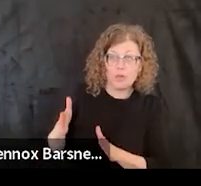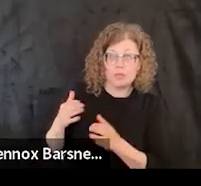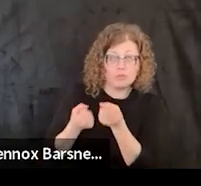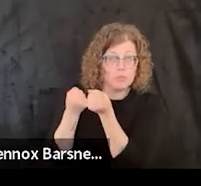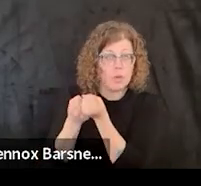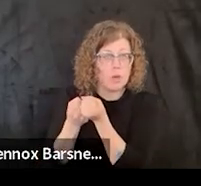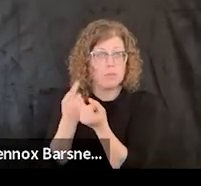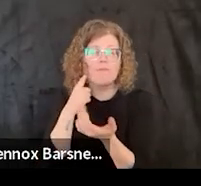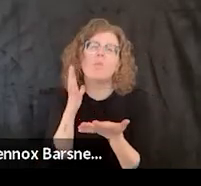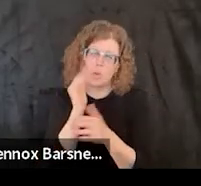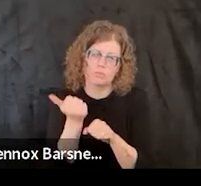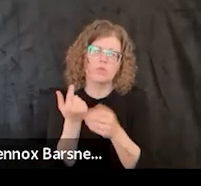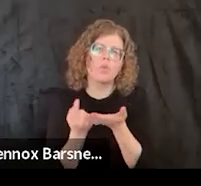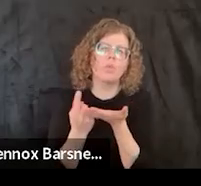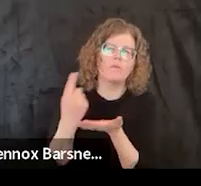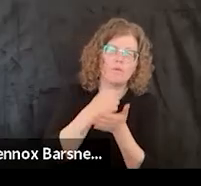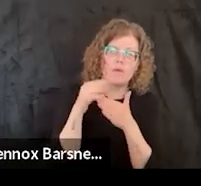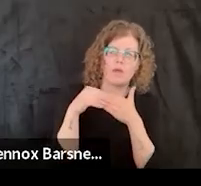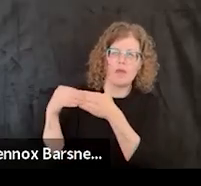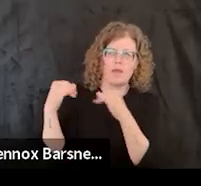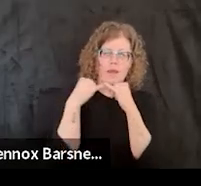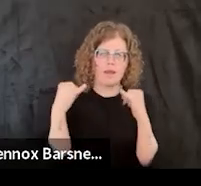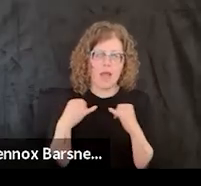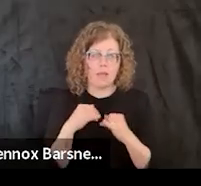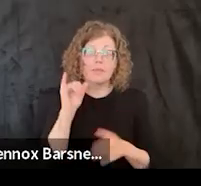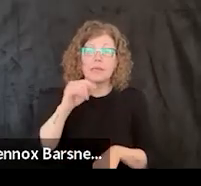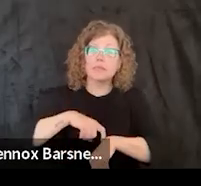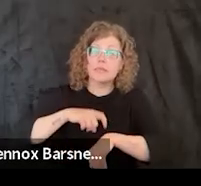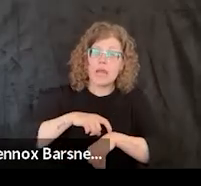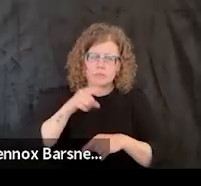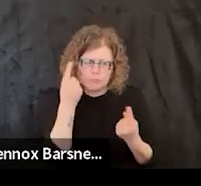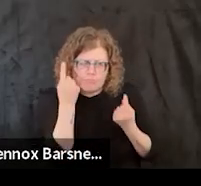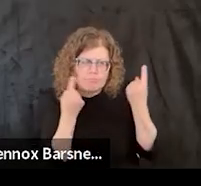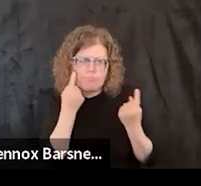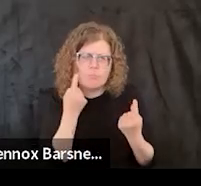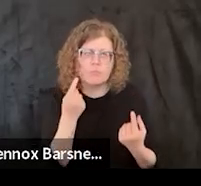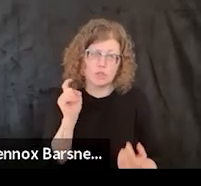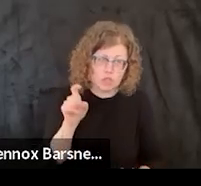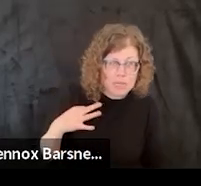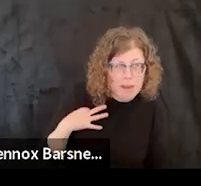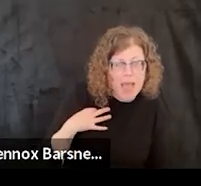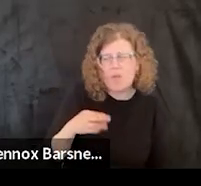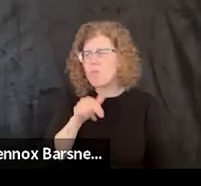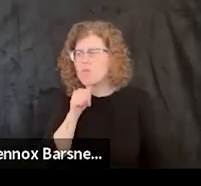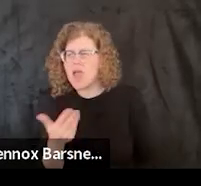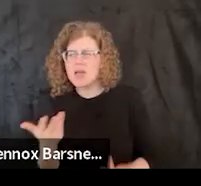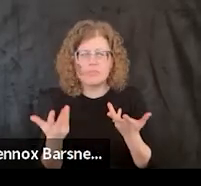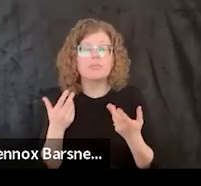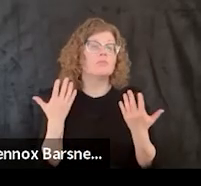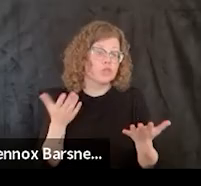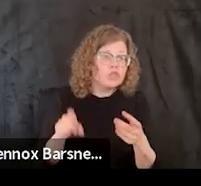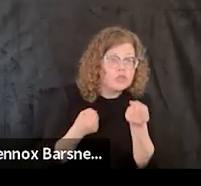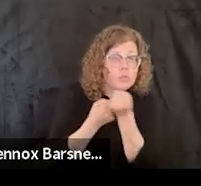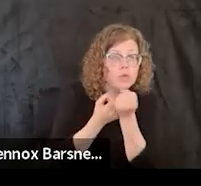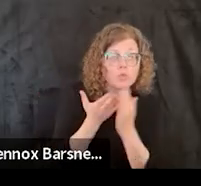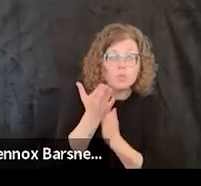program guidelines and deciding if you want to apply, preparing and submitting an application, receiving and accepting a